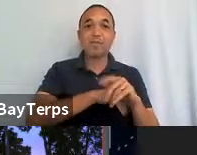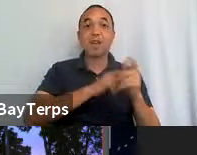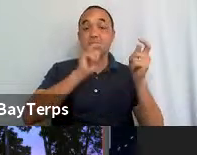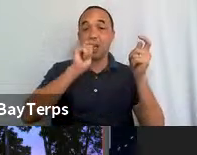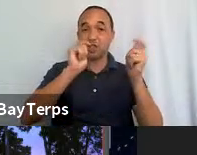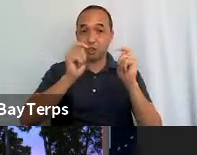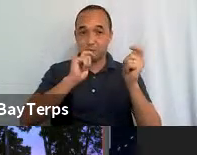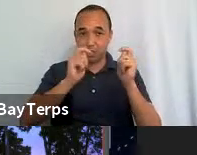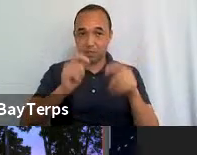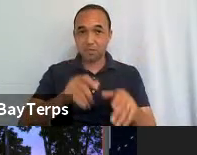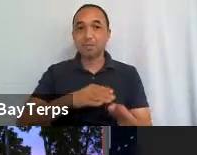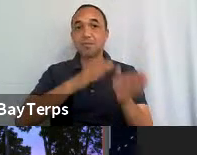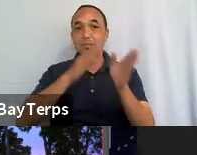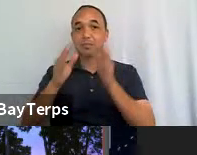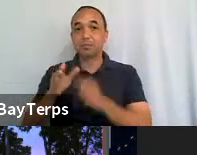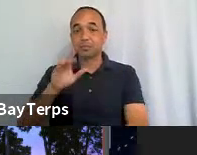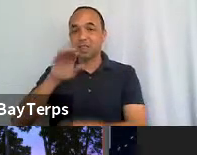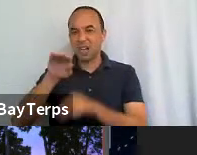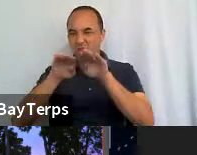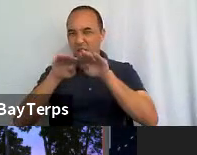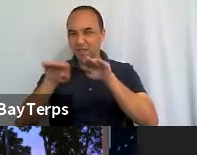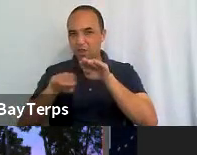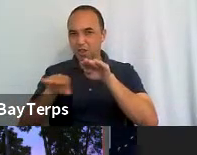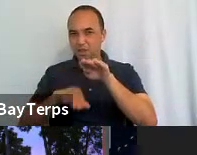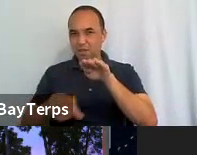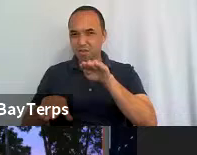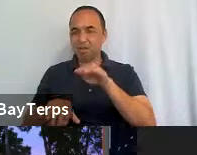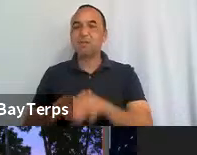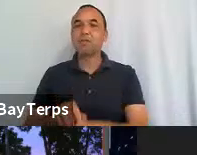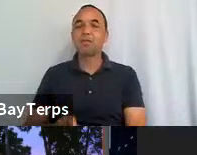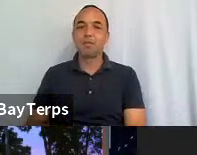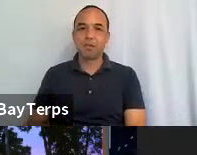levels, and your levels